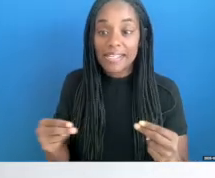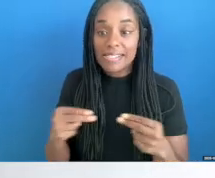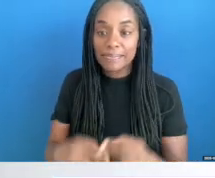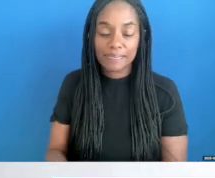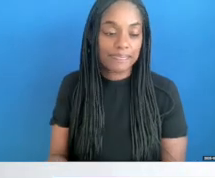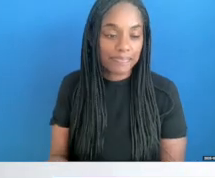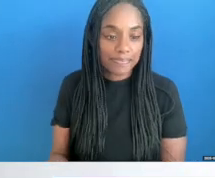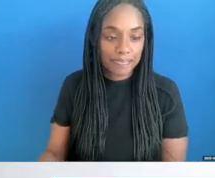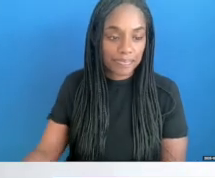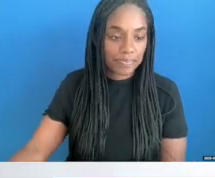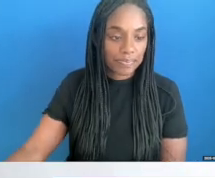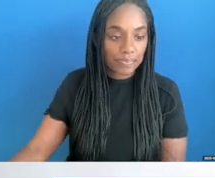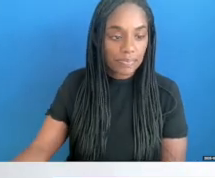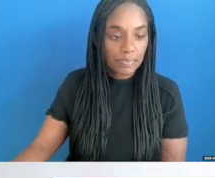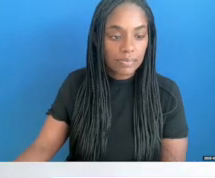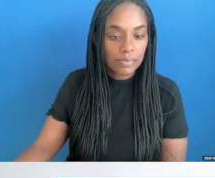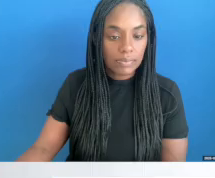please.